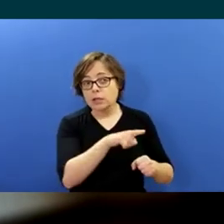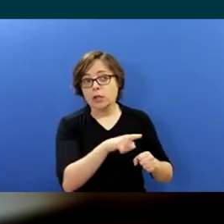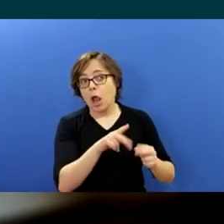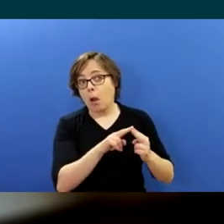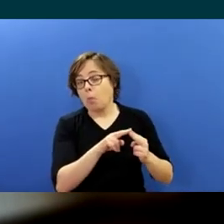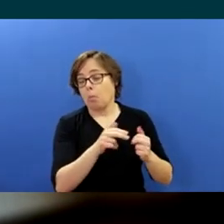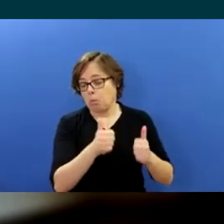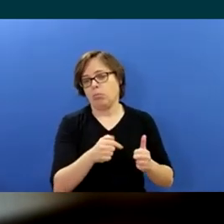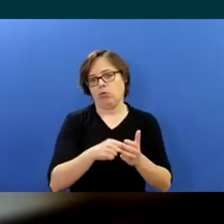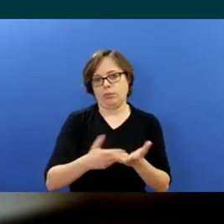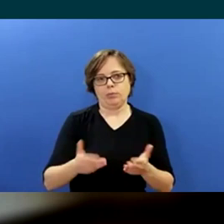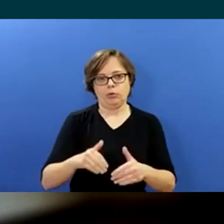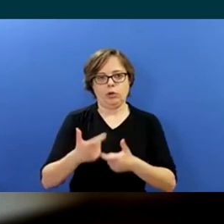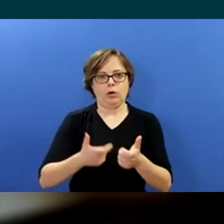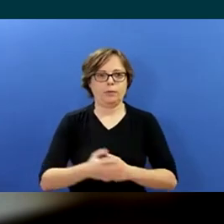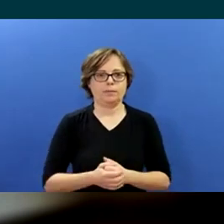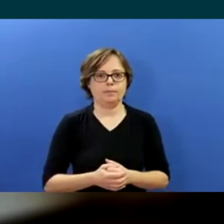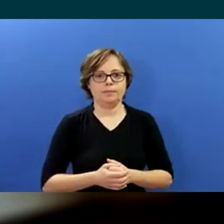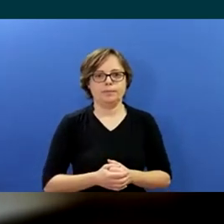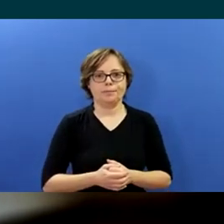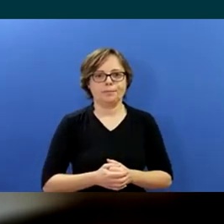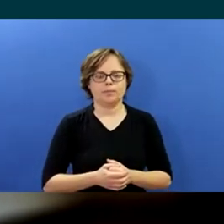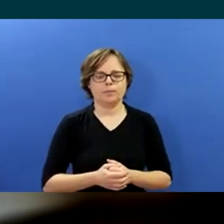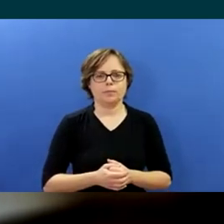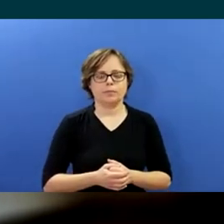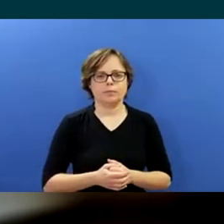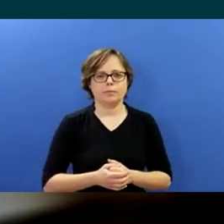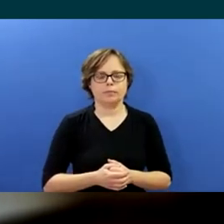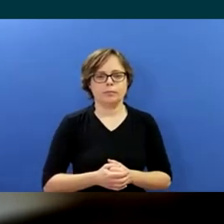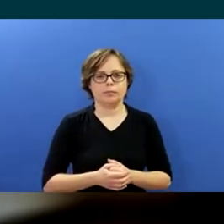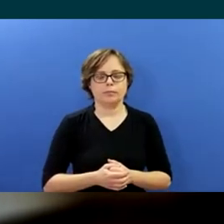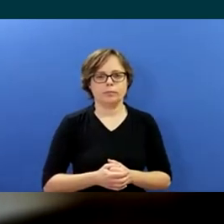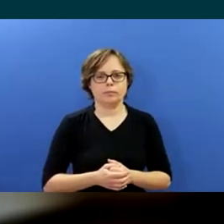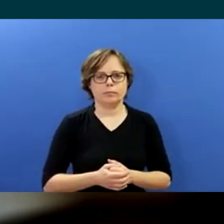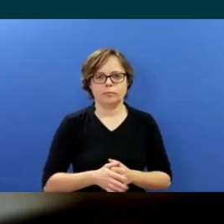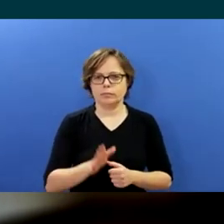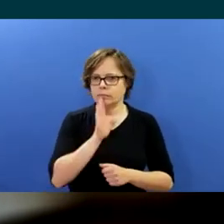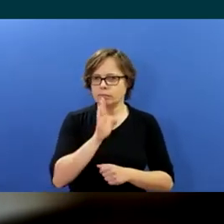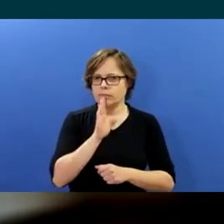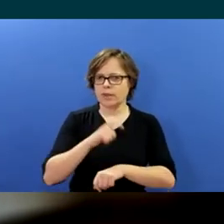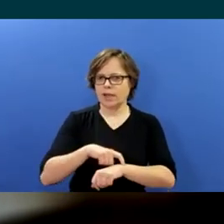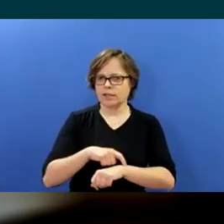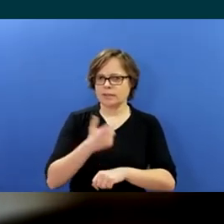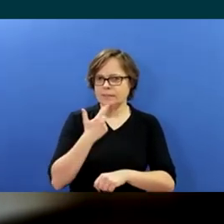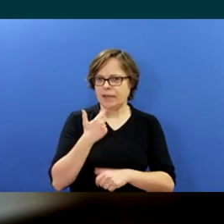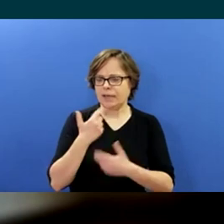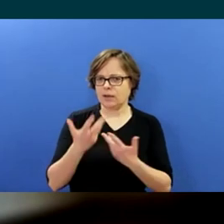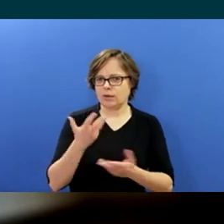And then we have well, I think I'm a bit short on time. Maybe I can pass this one. And